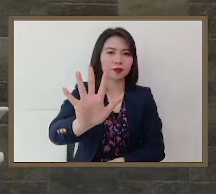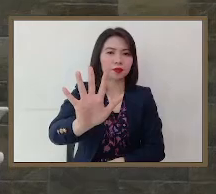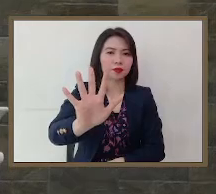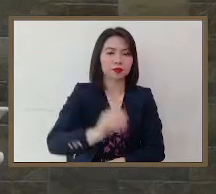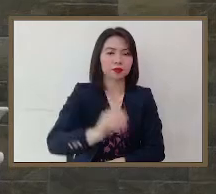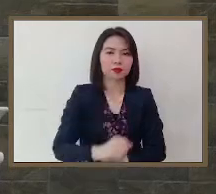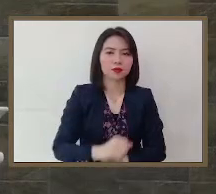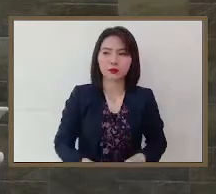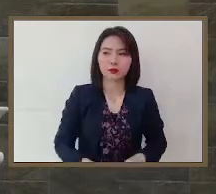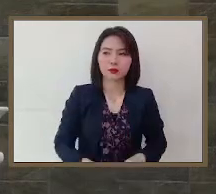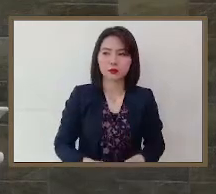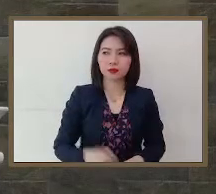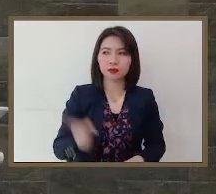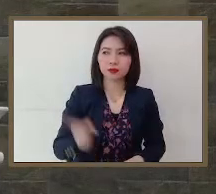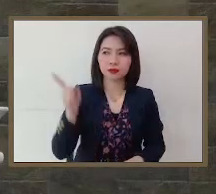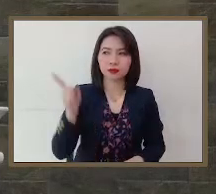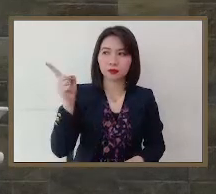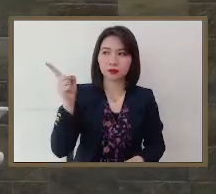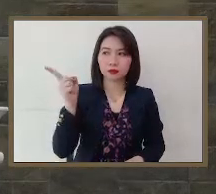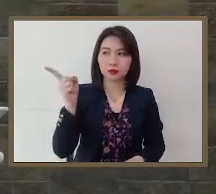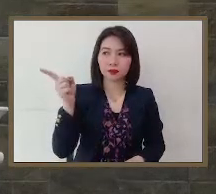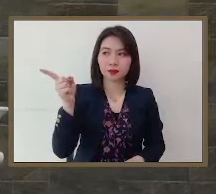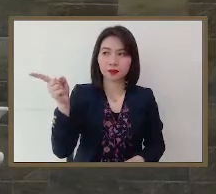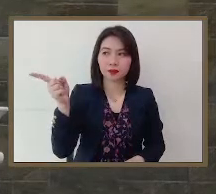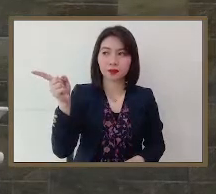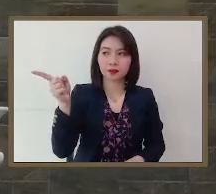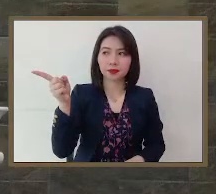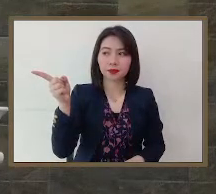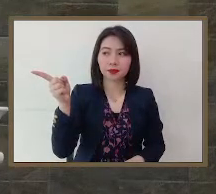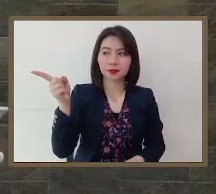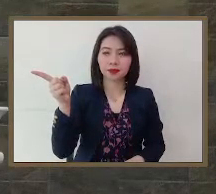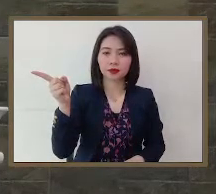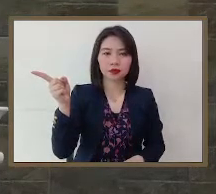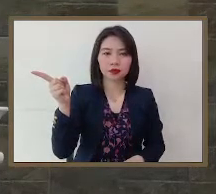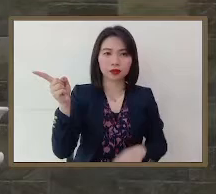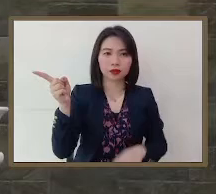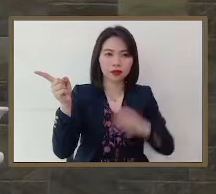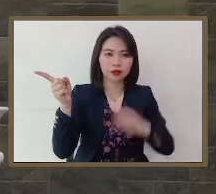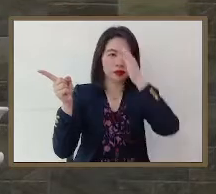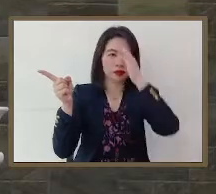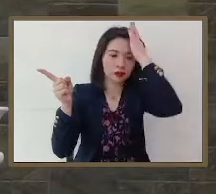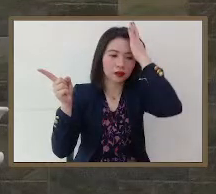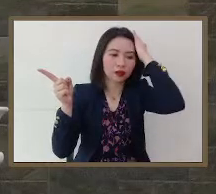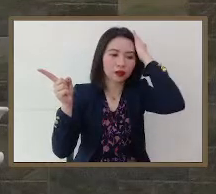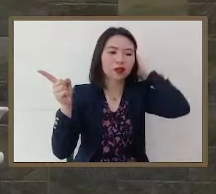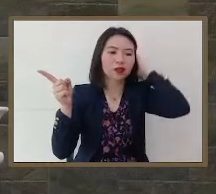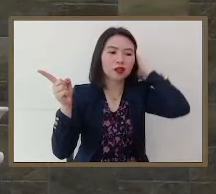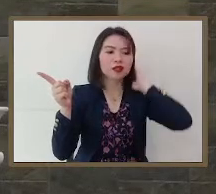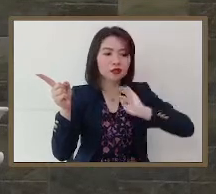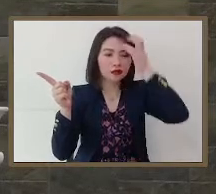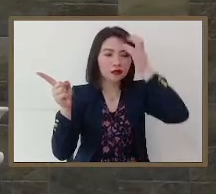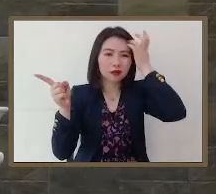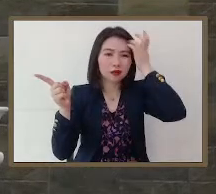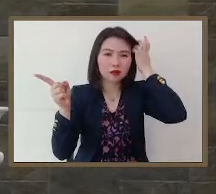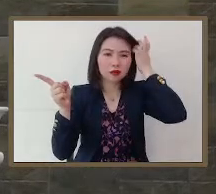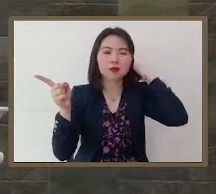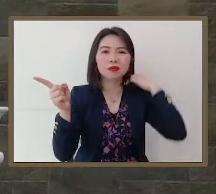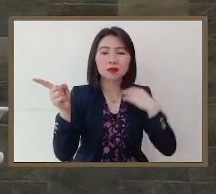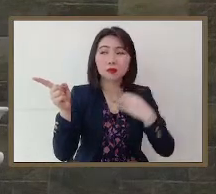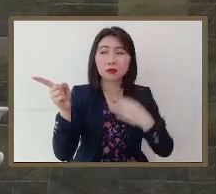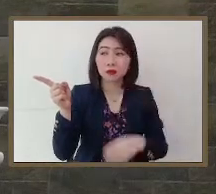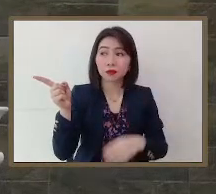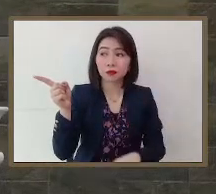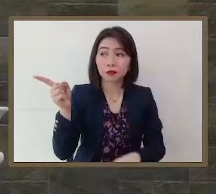Then the devil taketh him up into the holy city and setteth him on a pinnacle of